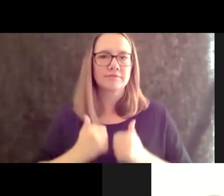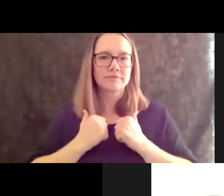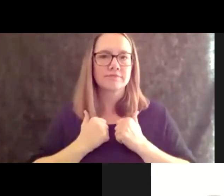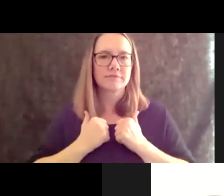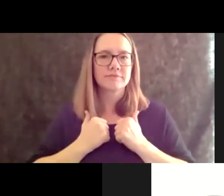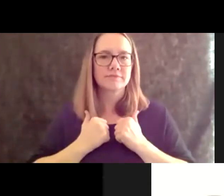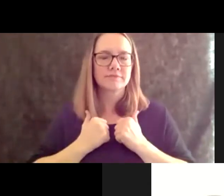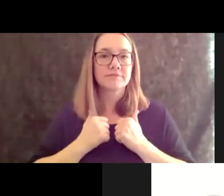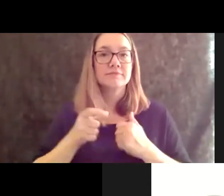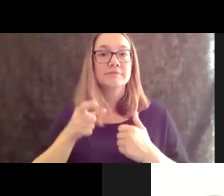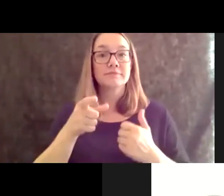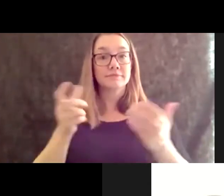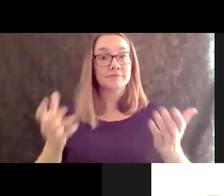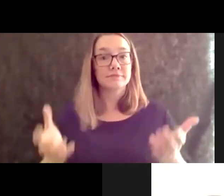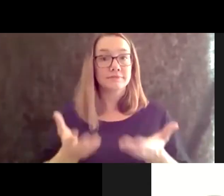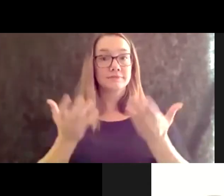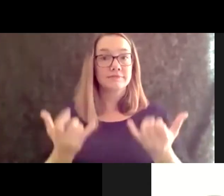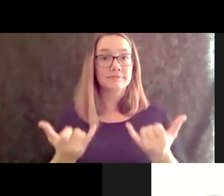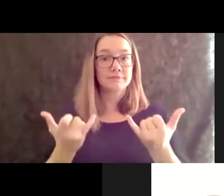You're here now,